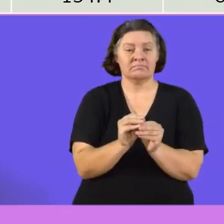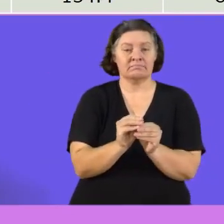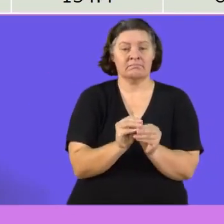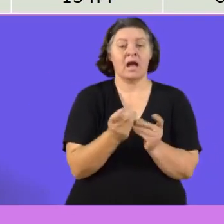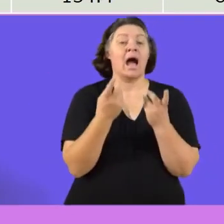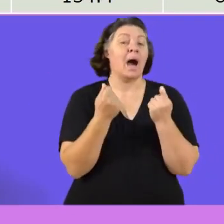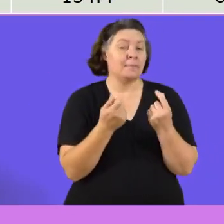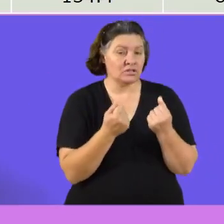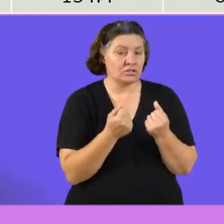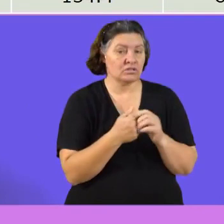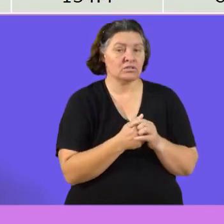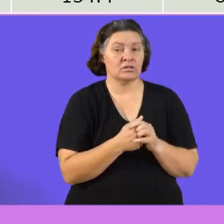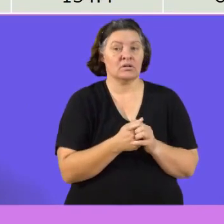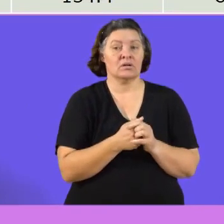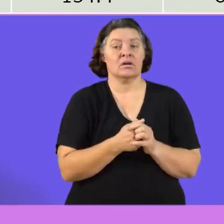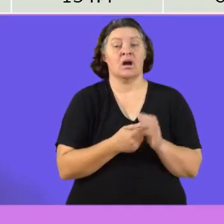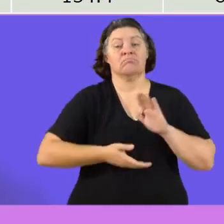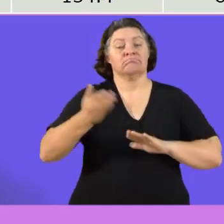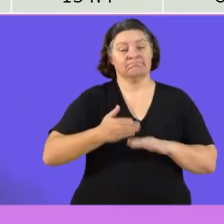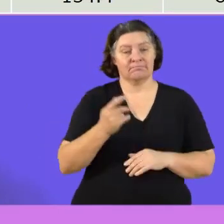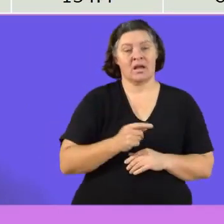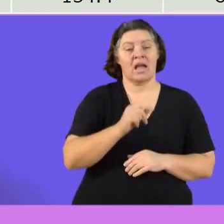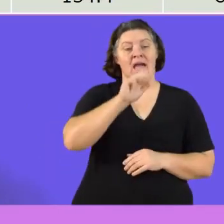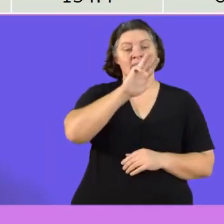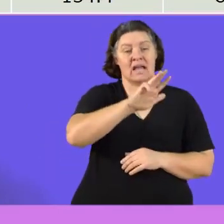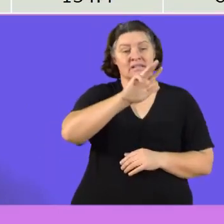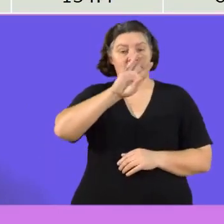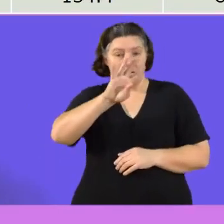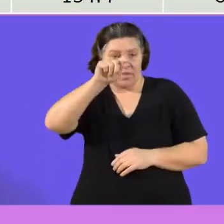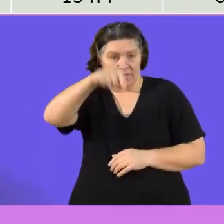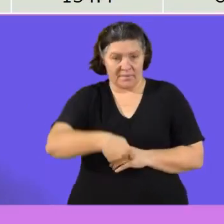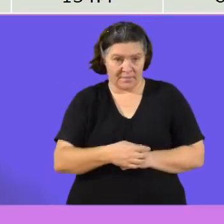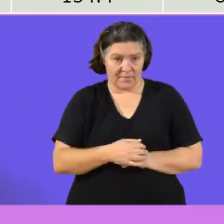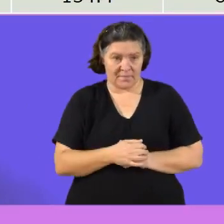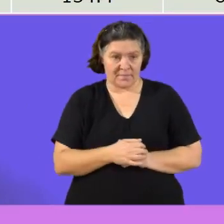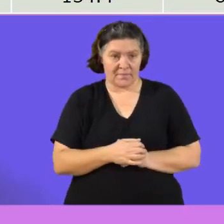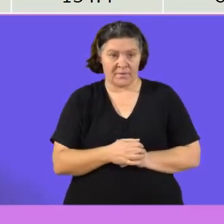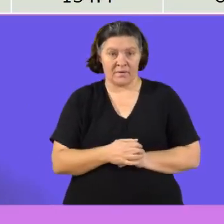13,685. So that will give us all in all an amount for total running cost,